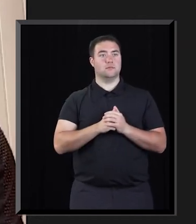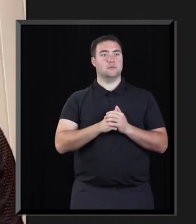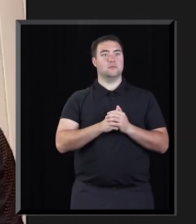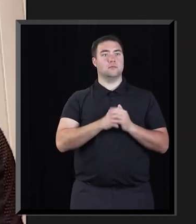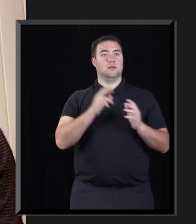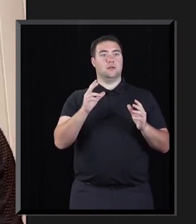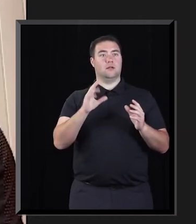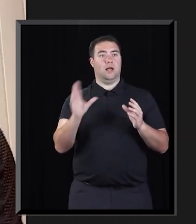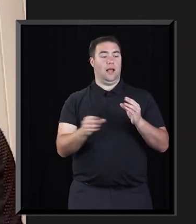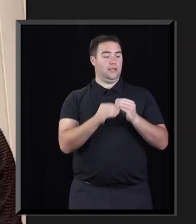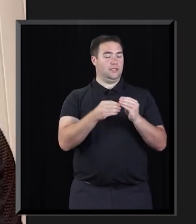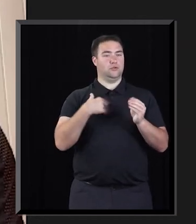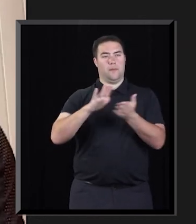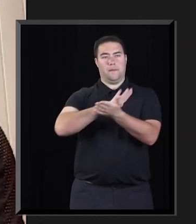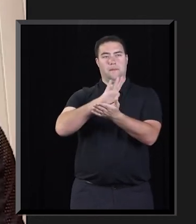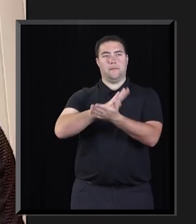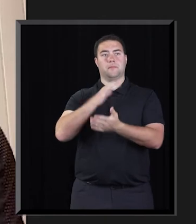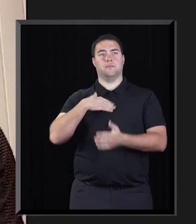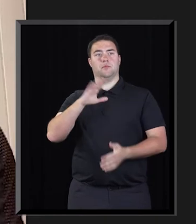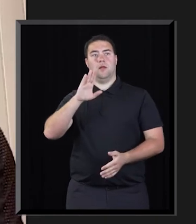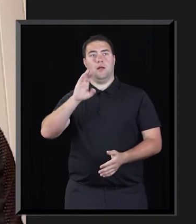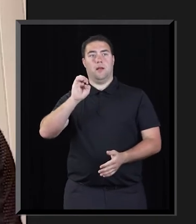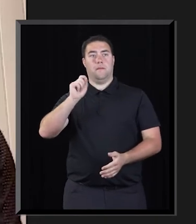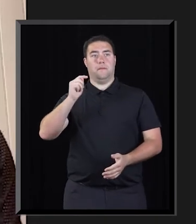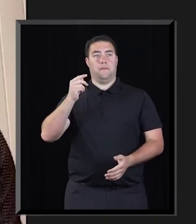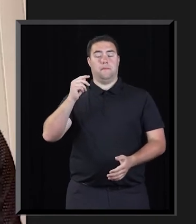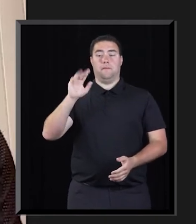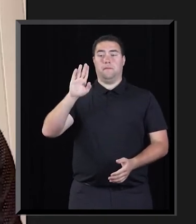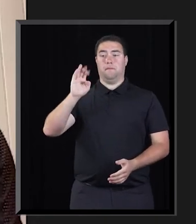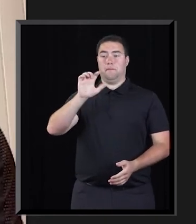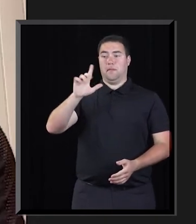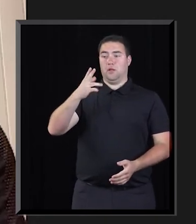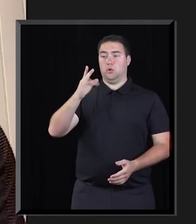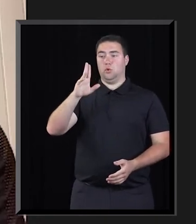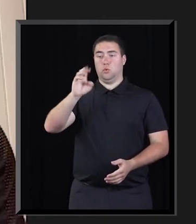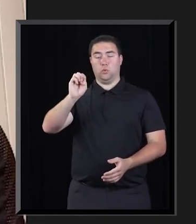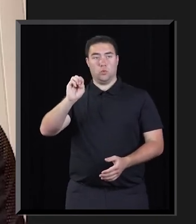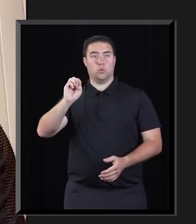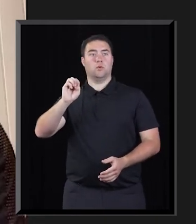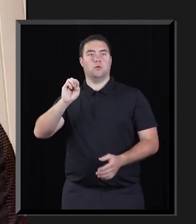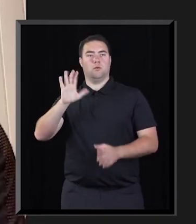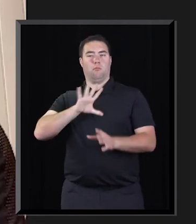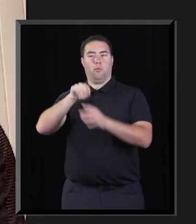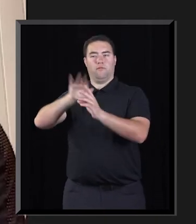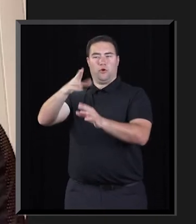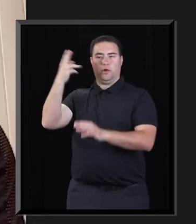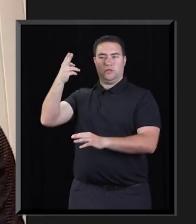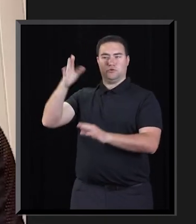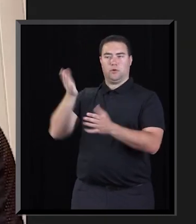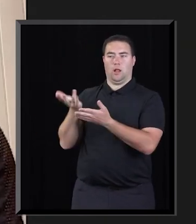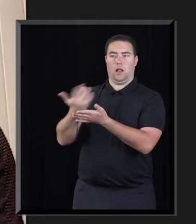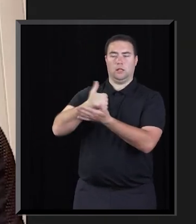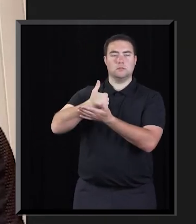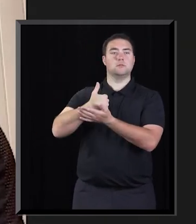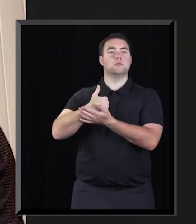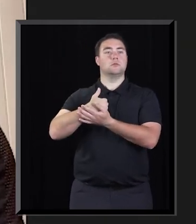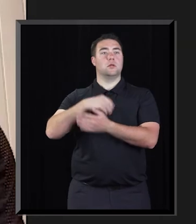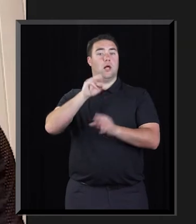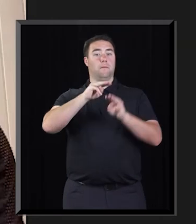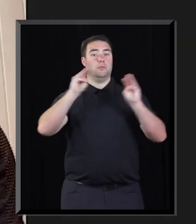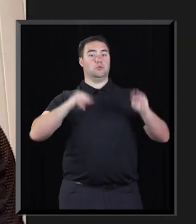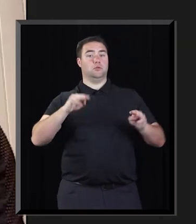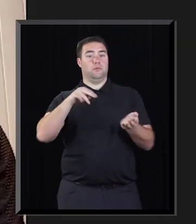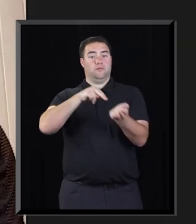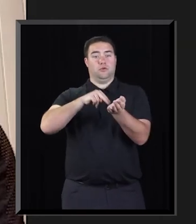Bellevue Hospital pin, which is part of the Nursing Museum History collection. The Museum of Nursing History has an